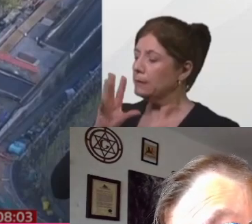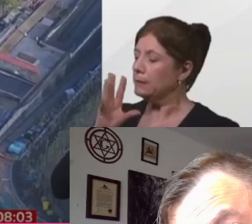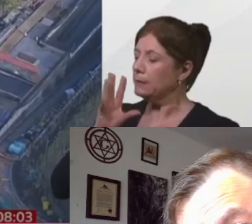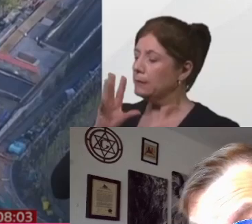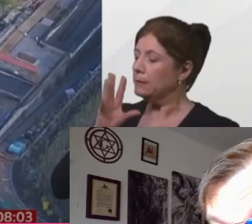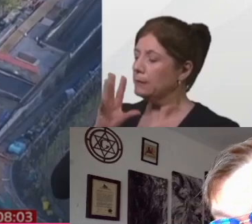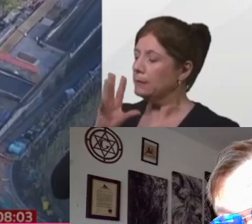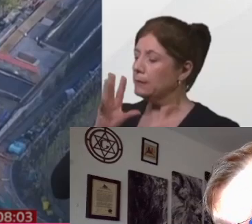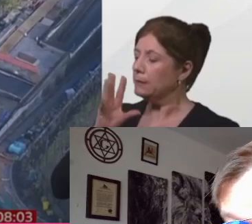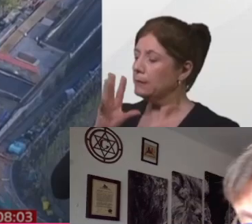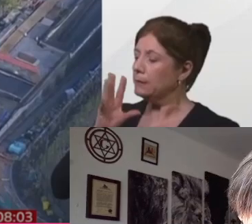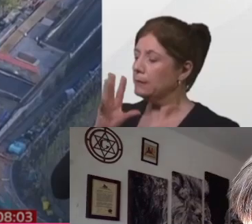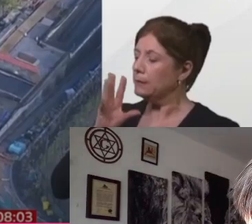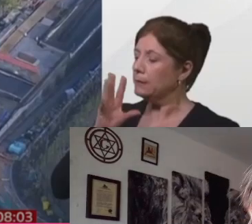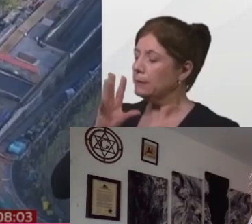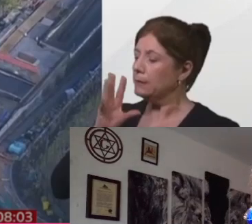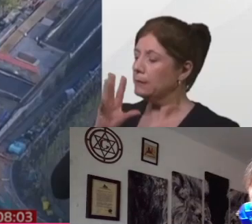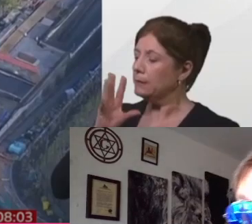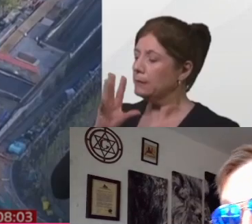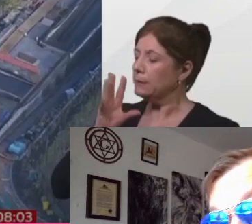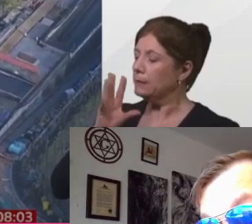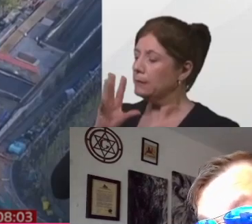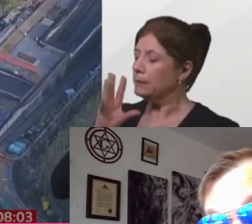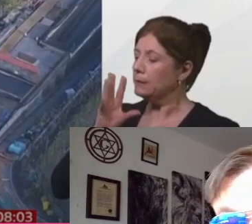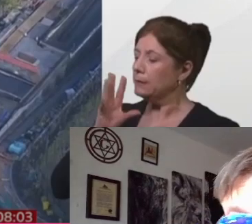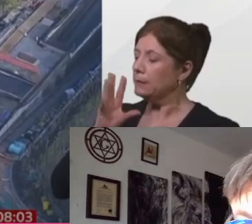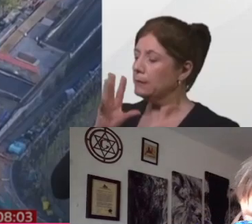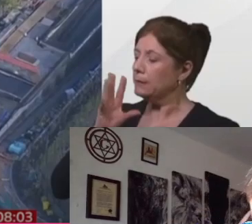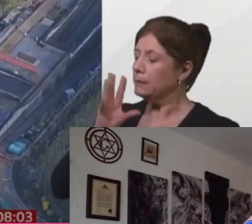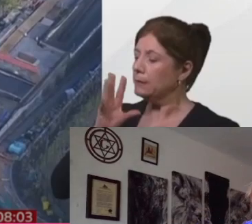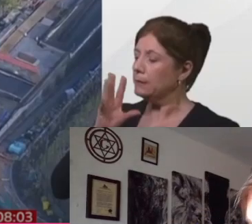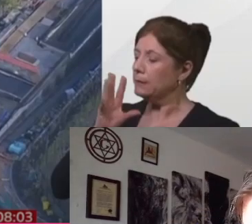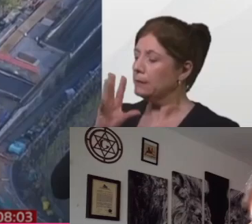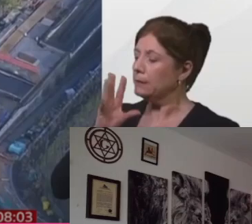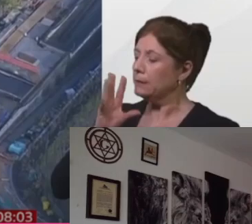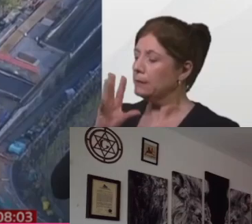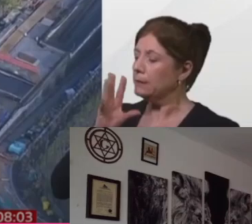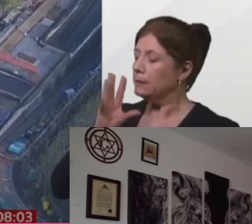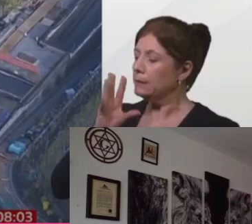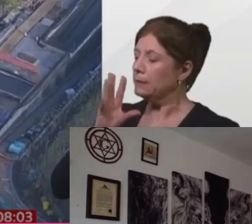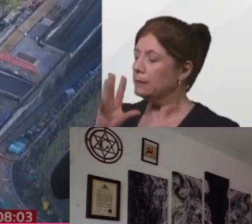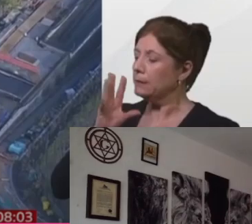structured that way is with that in mind. There isn't one singer, there isn't one song, boom.